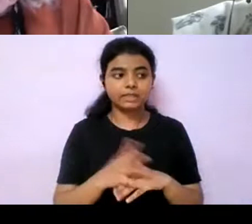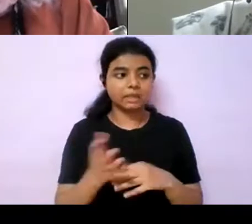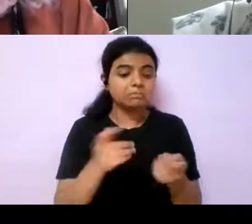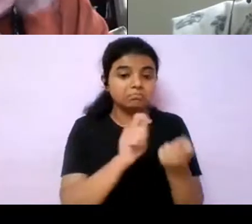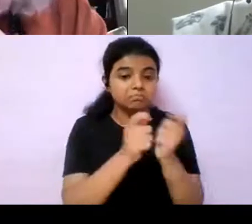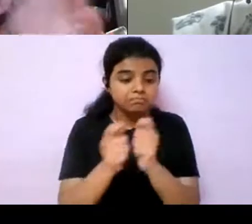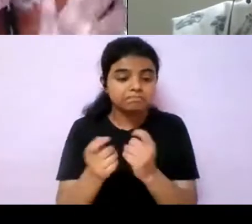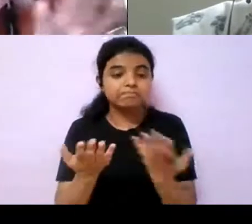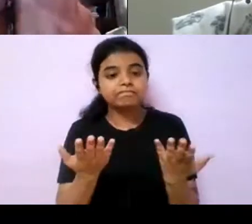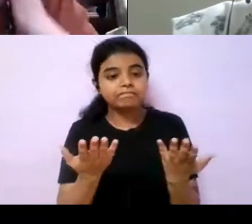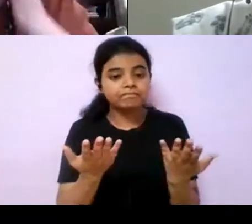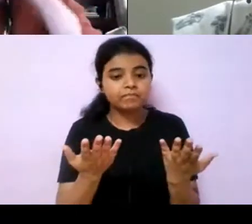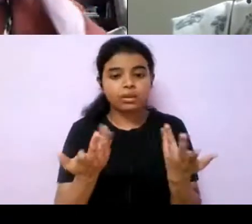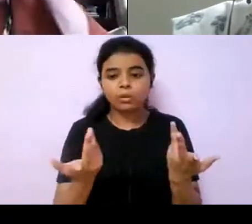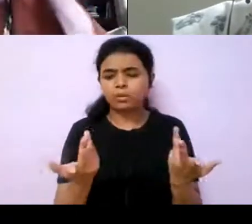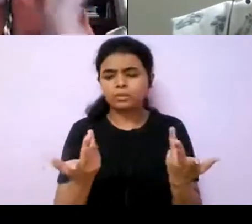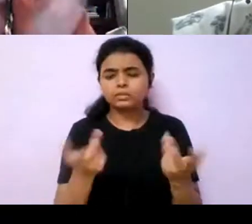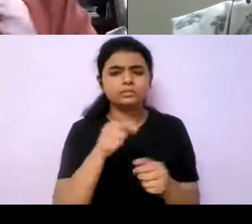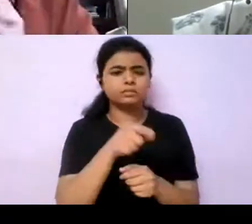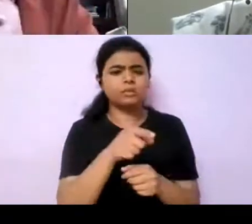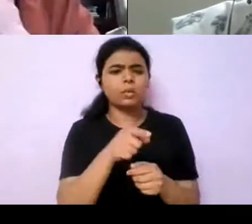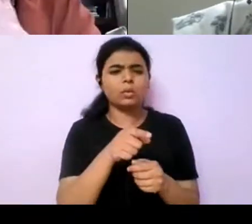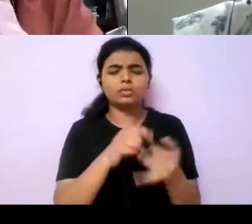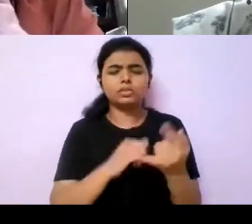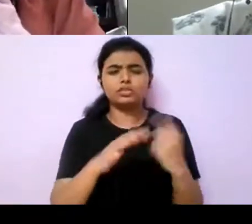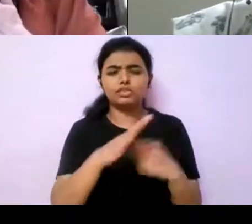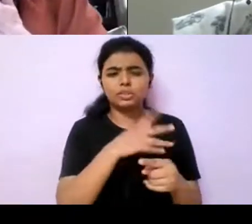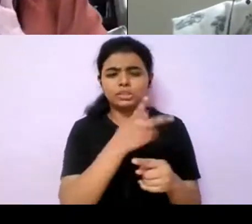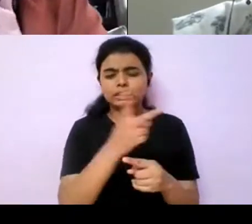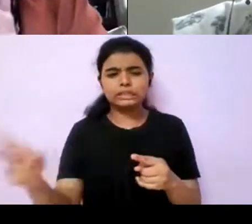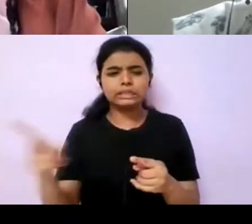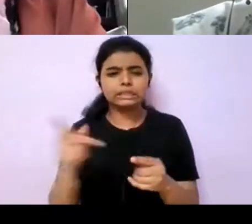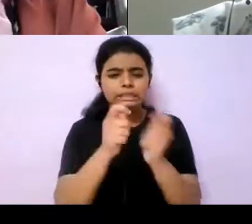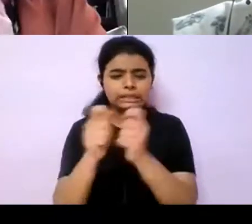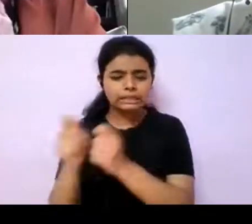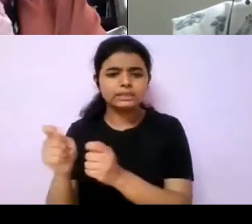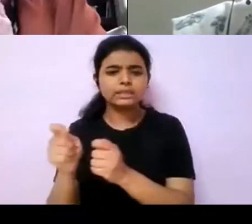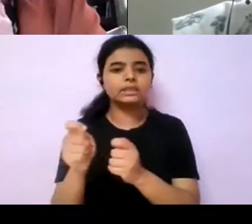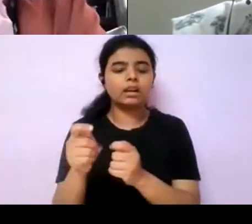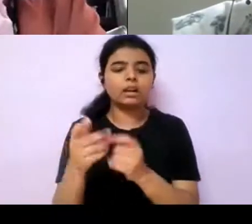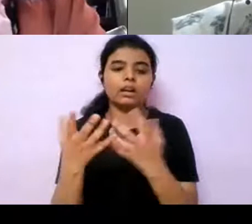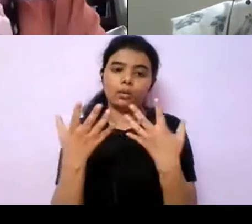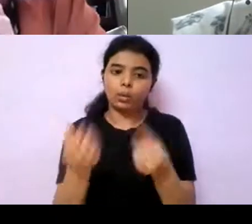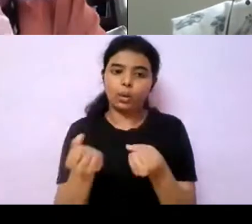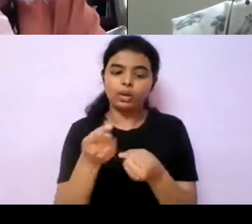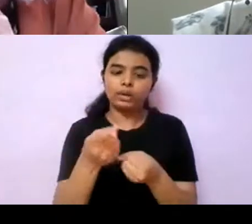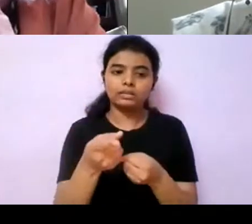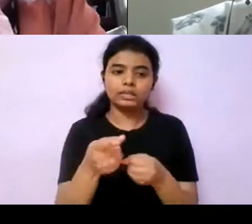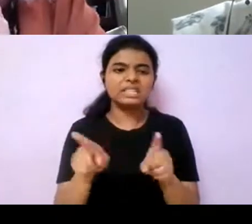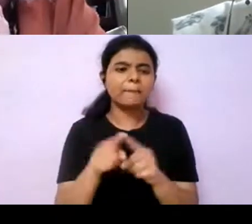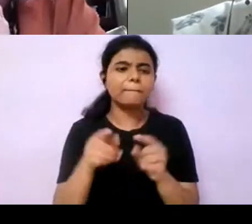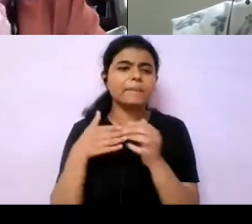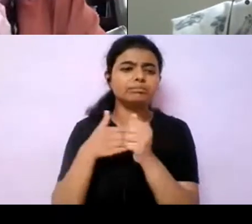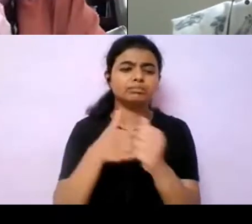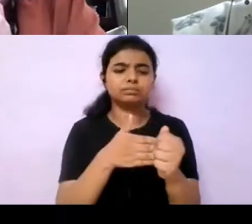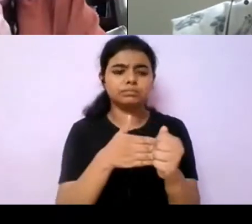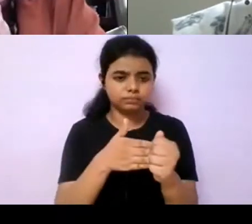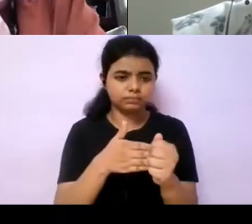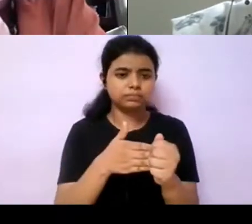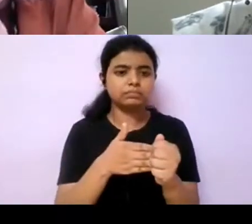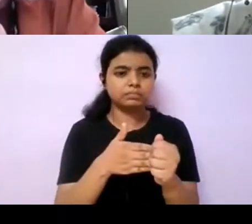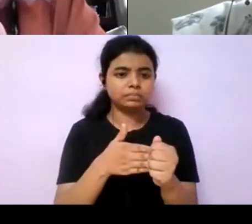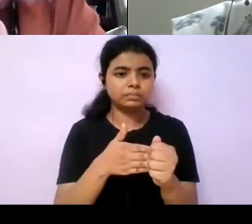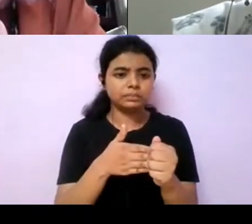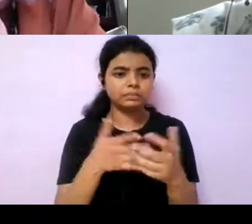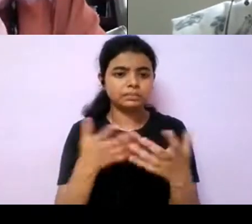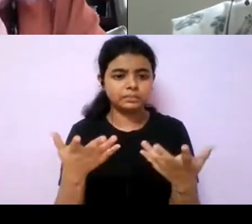and rethought in different kinds of situations. They're kind of guides to how one